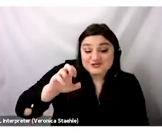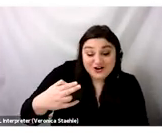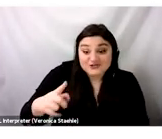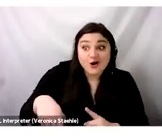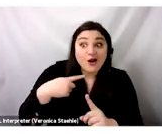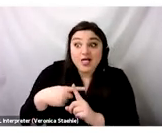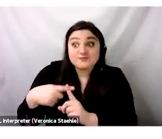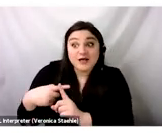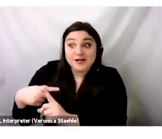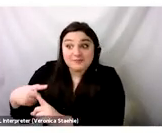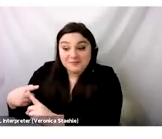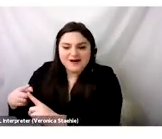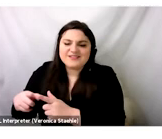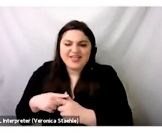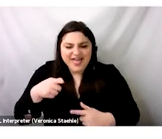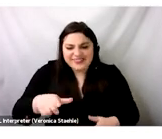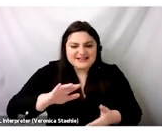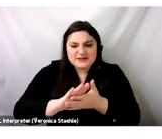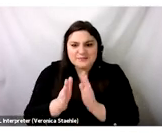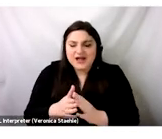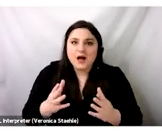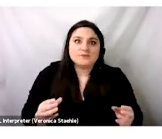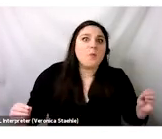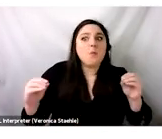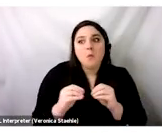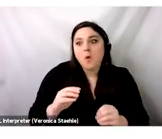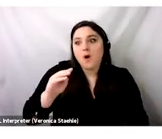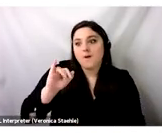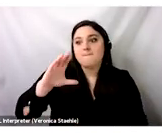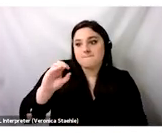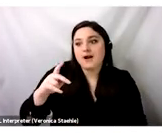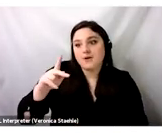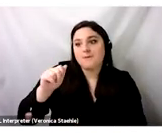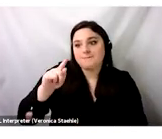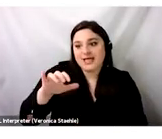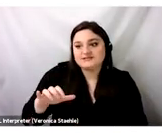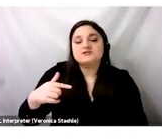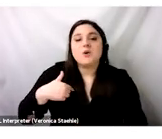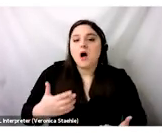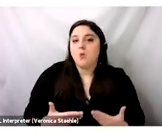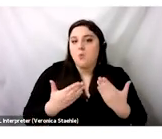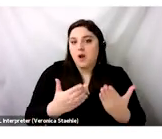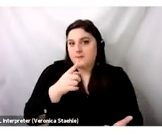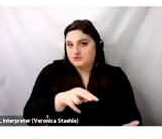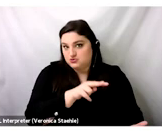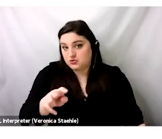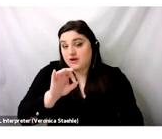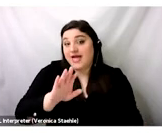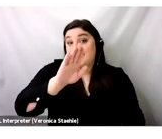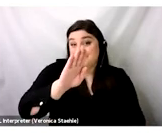breaks down. I'm really glossing over a lot. So I would say check out the BAN, Better Alternatives Now,